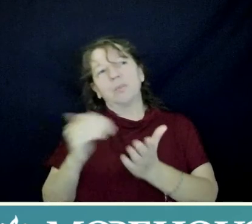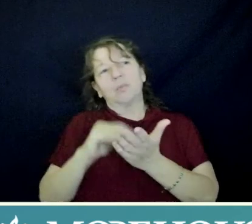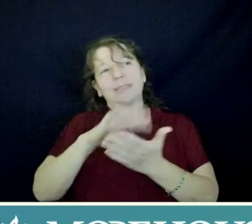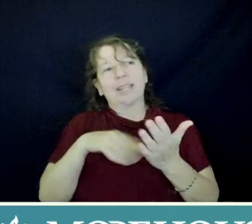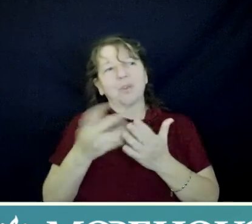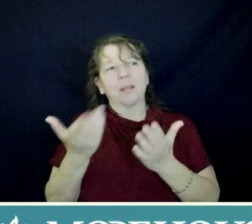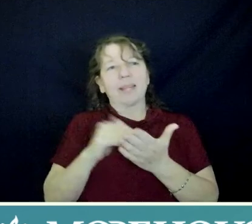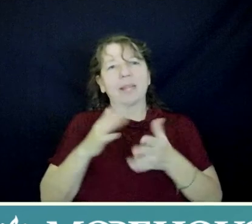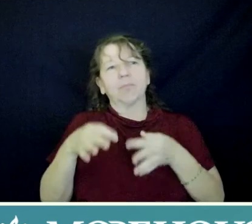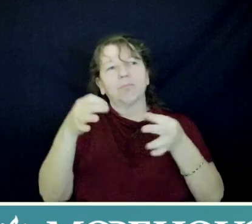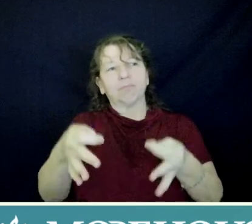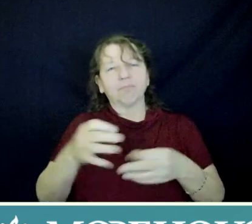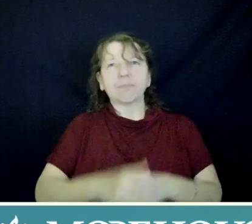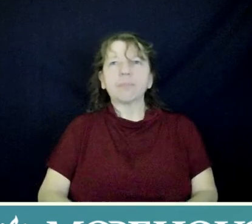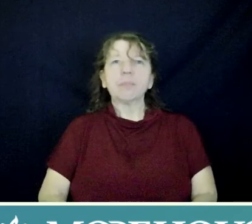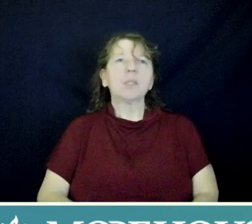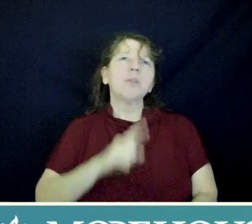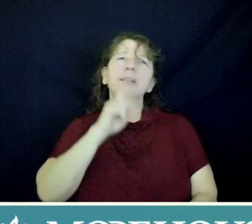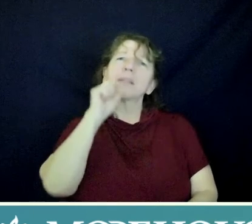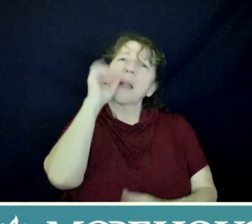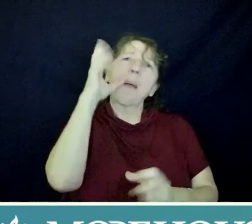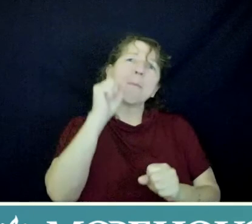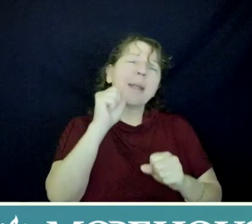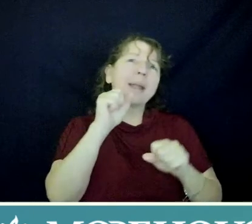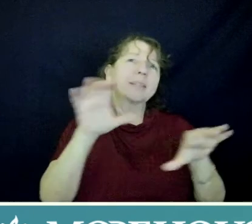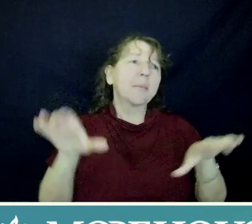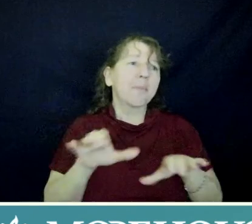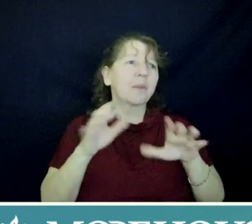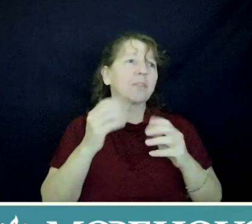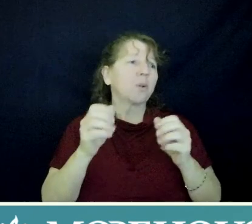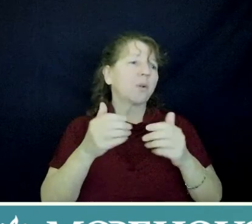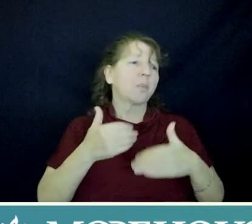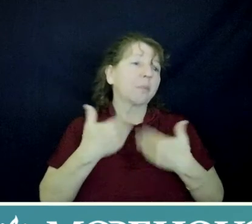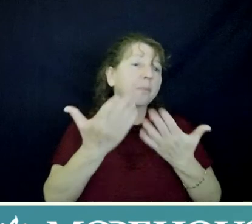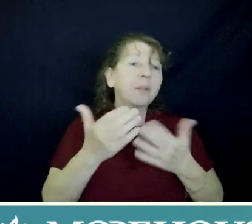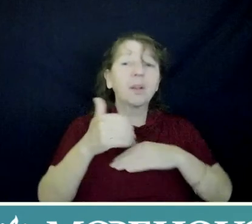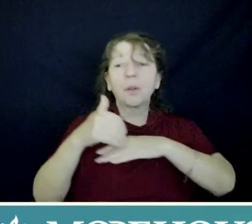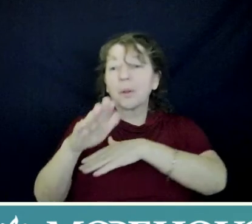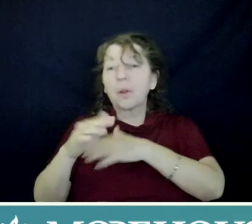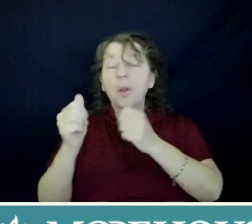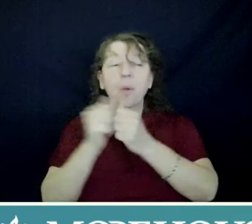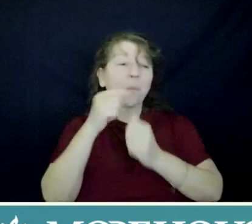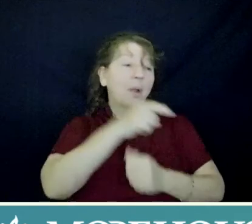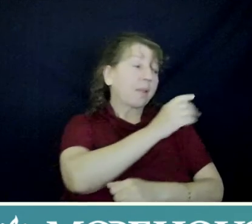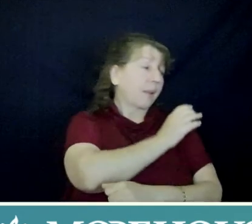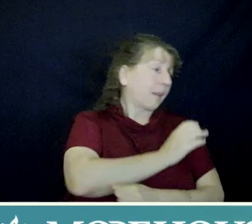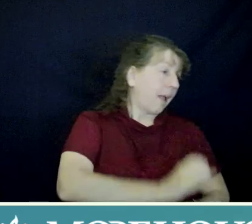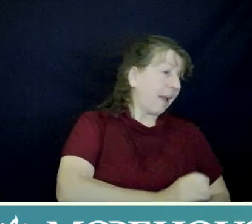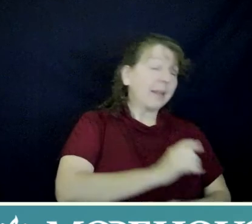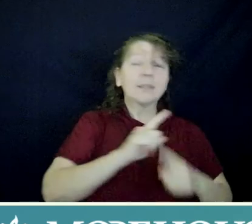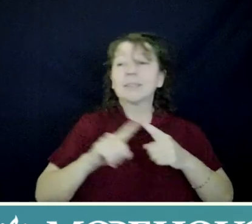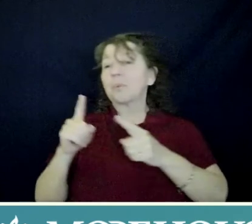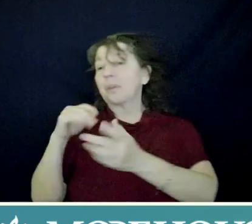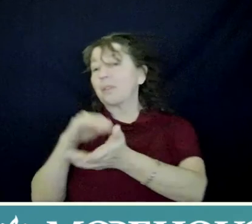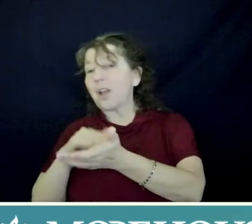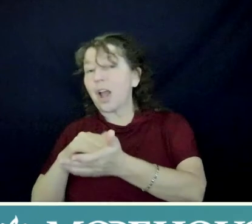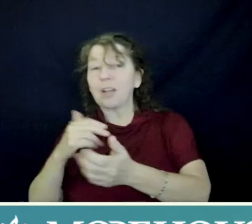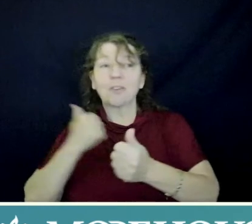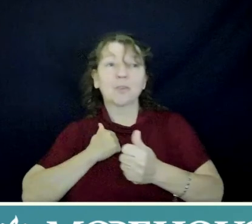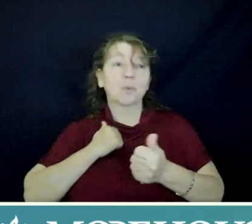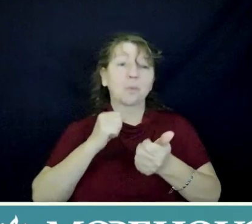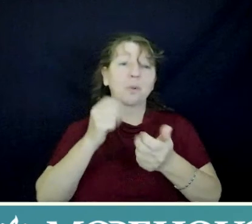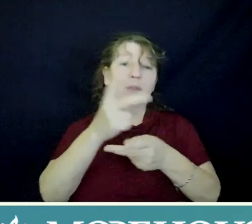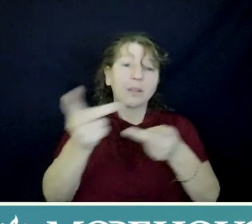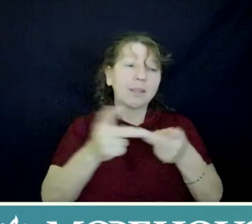great performance that we continue to improve and work with the clients and physicians to identify more clients that can be referred